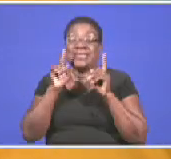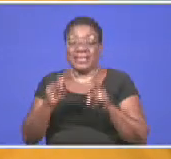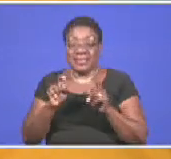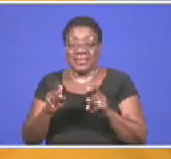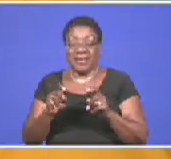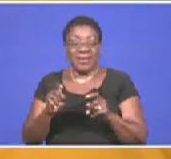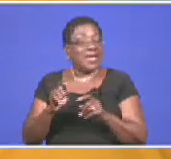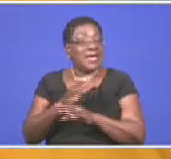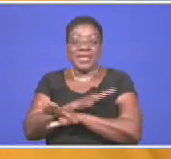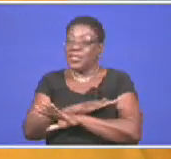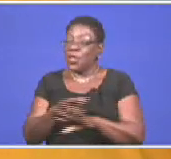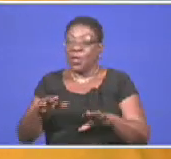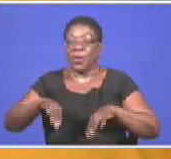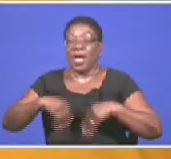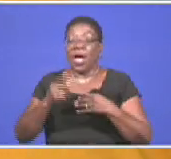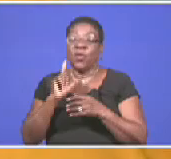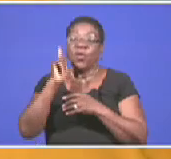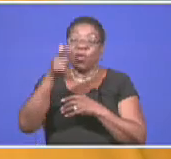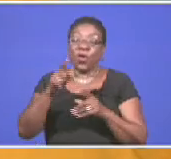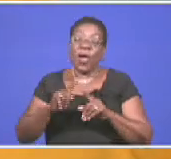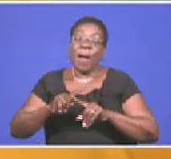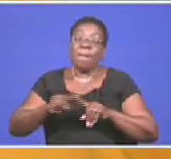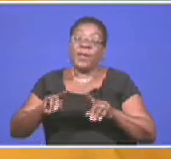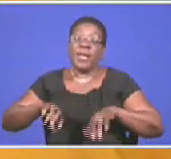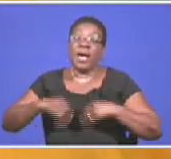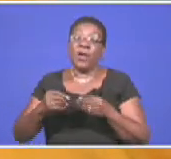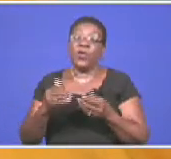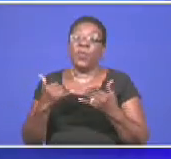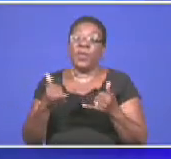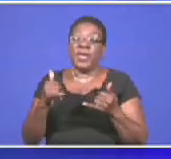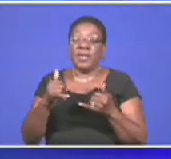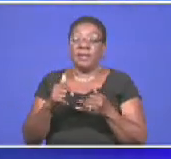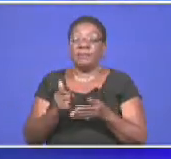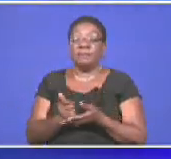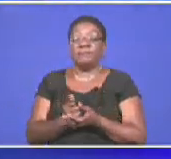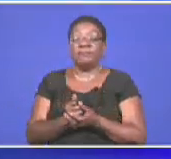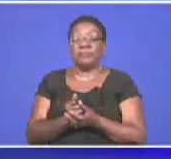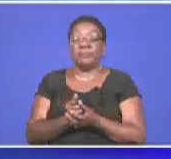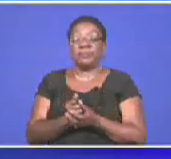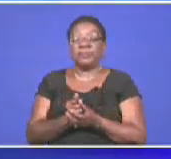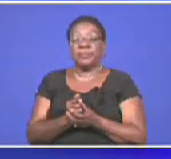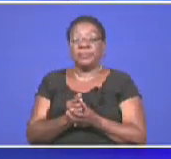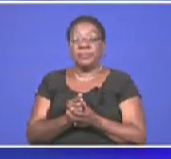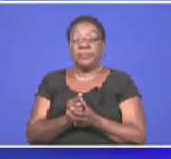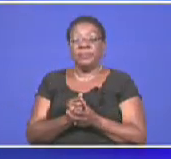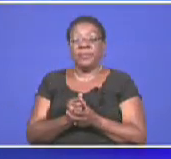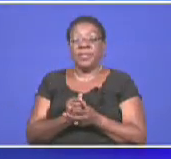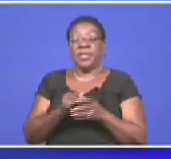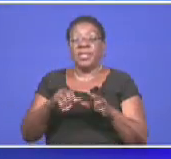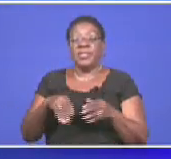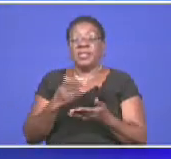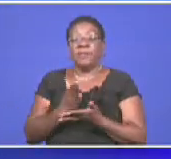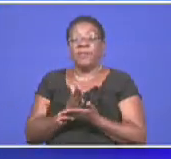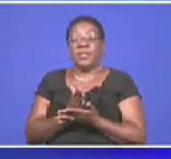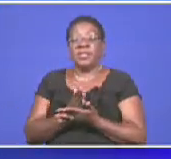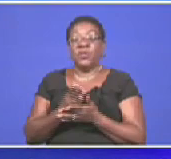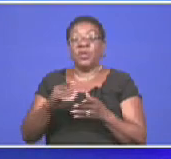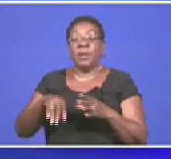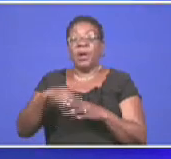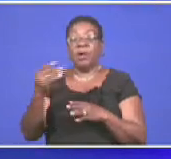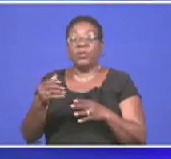you look. It's about what you're doing for these victims. Some lucky fans who come out to the park won't be